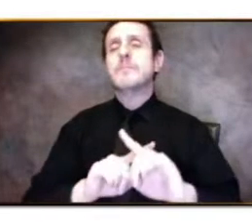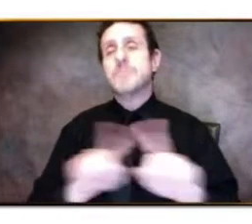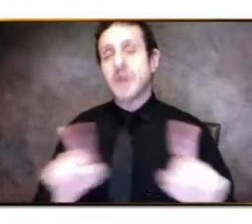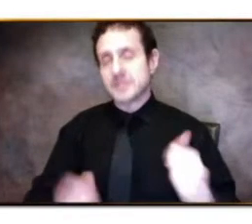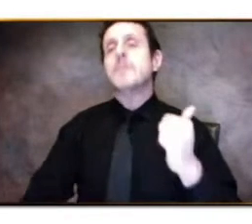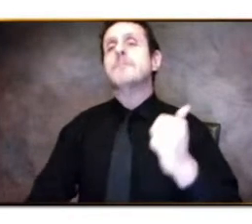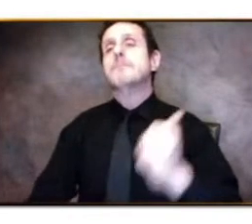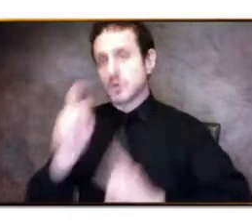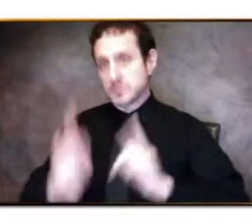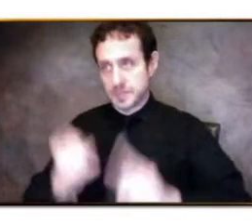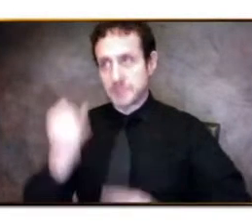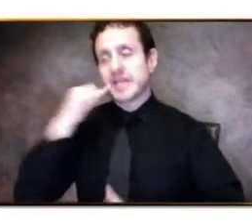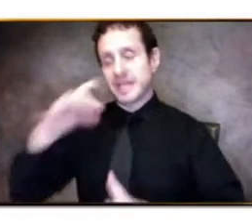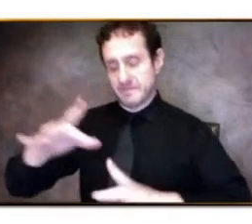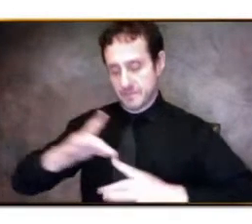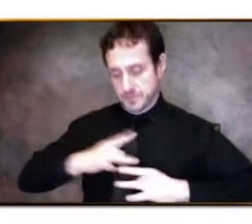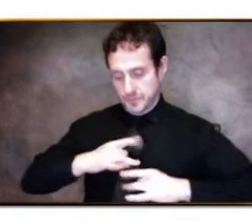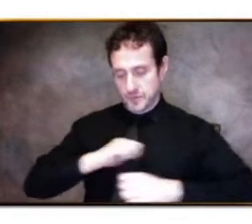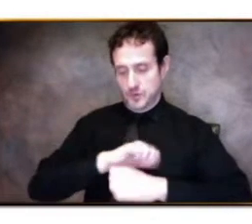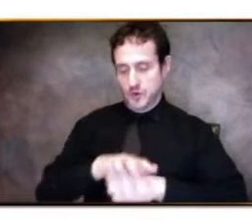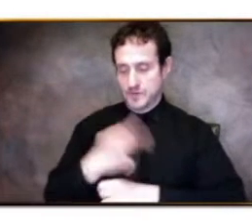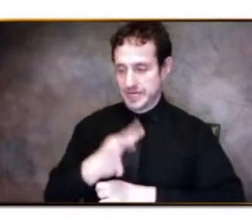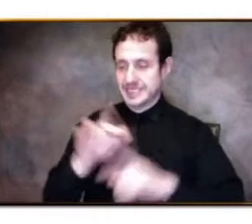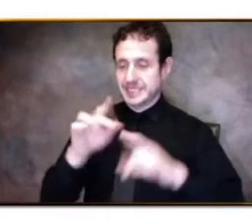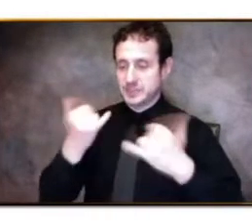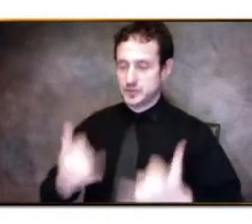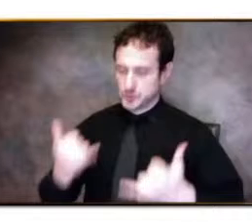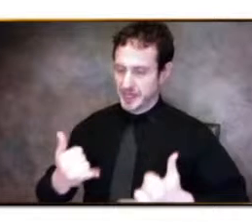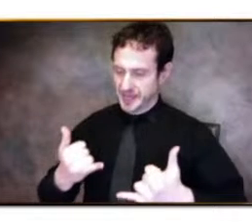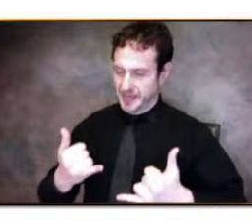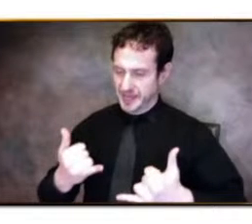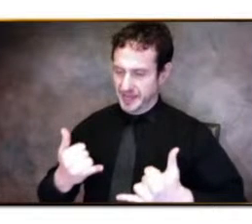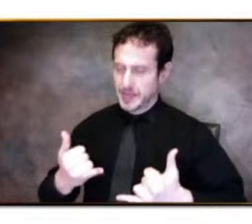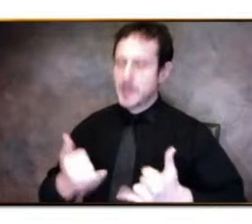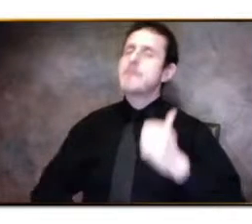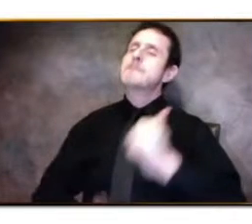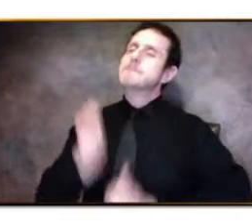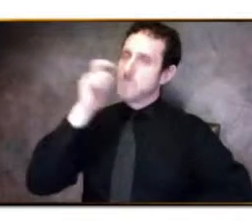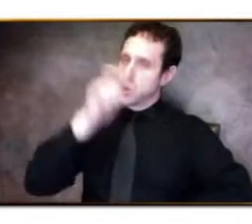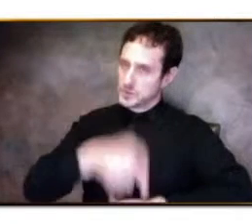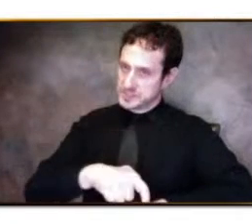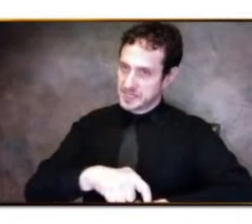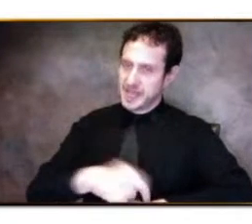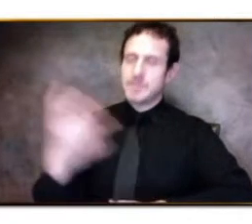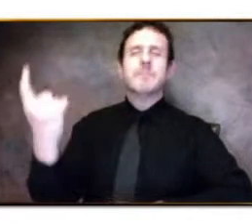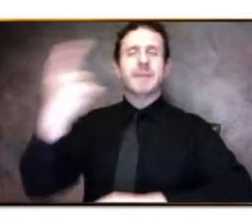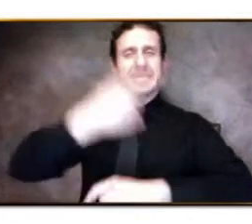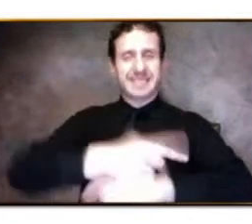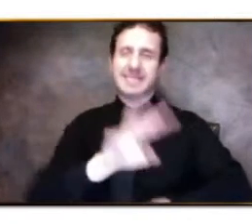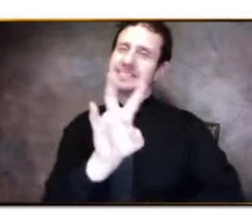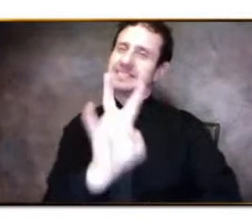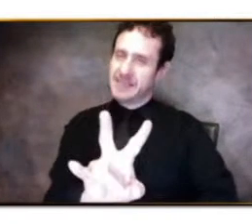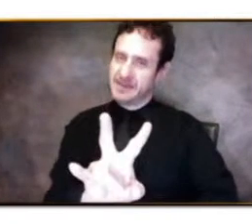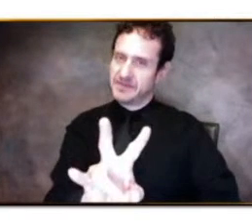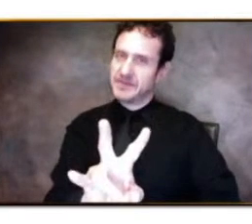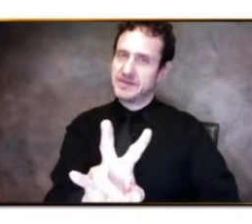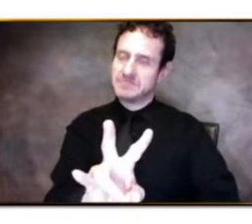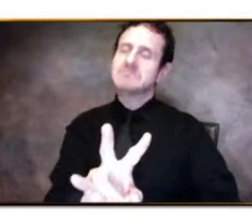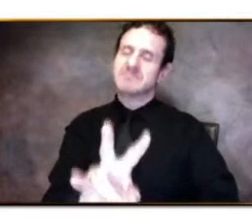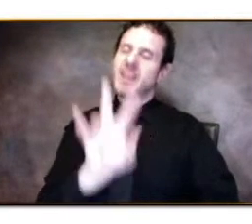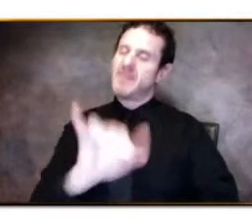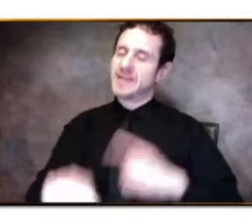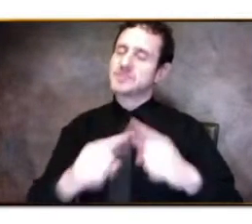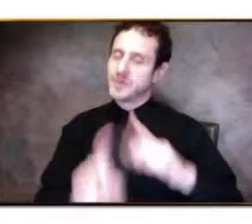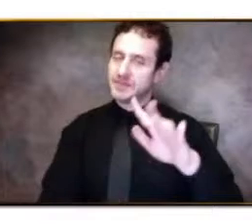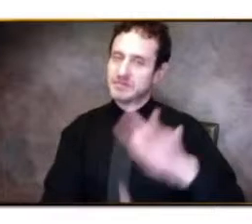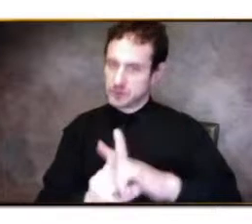people will show a positive test if they're going to at day 7. So we would like people to wait at least